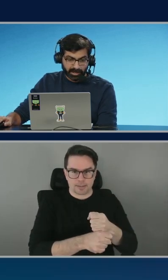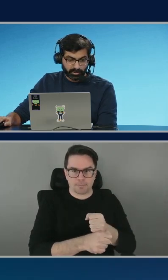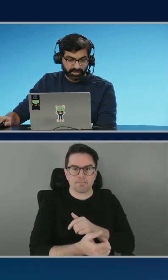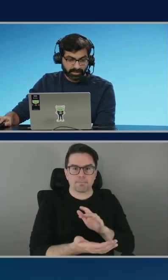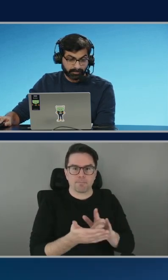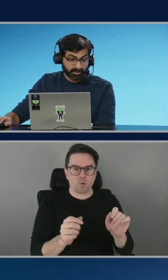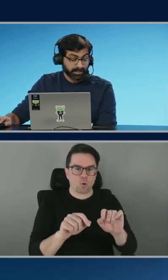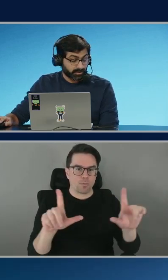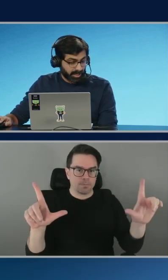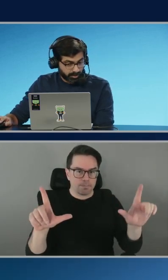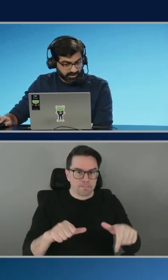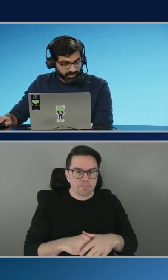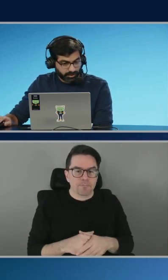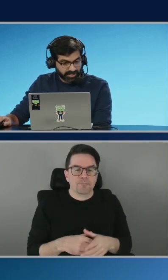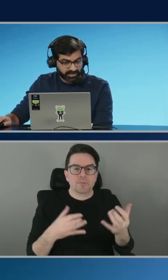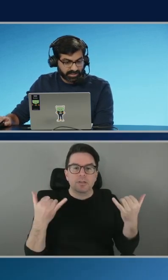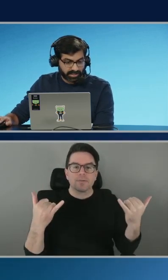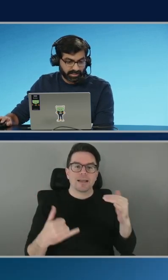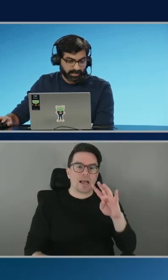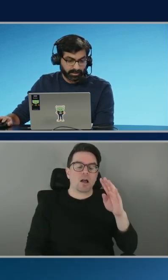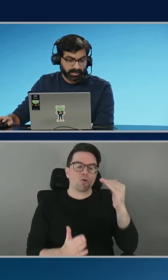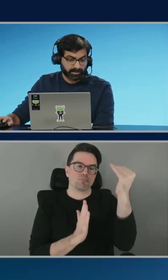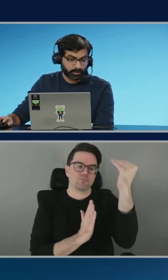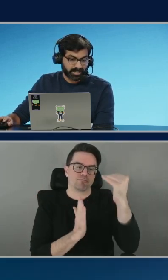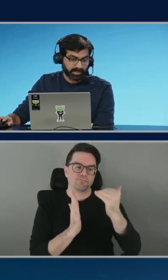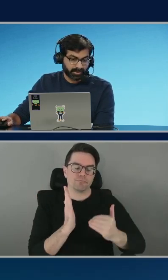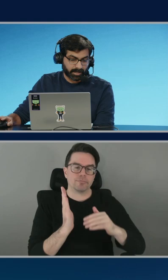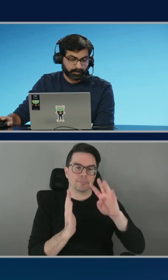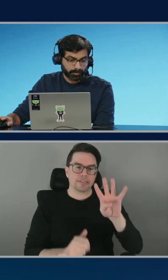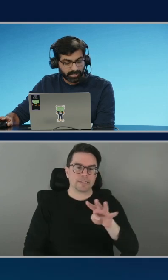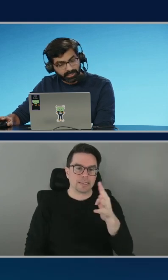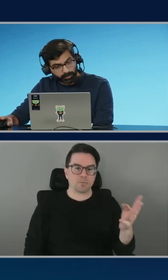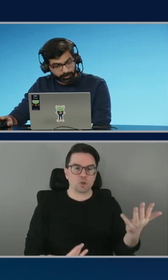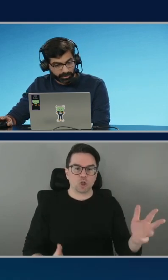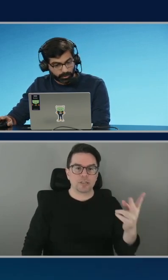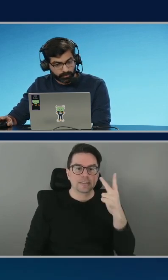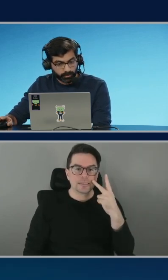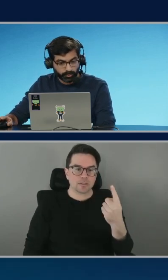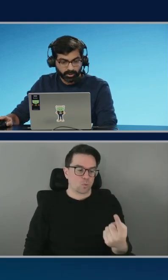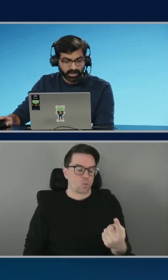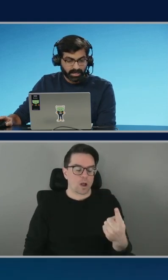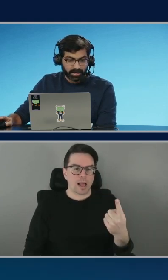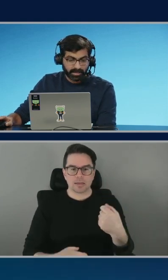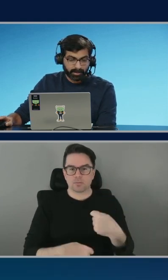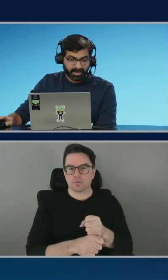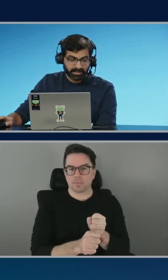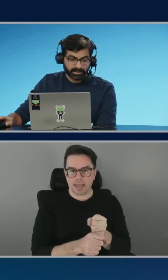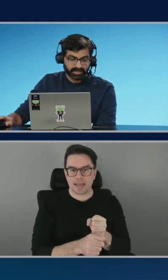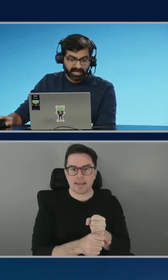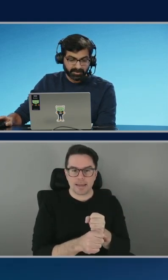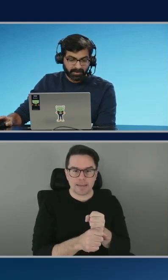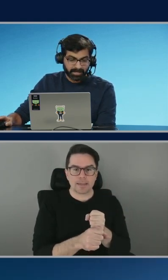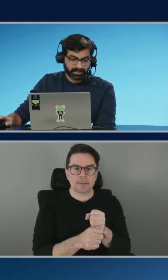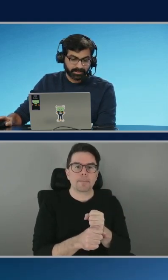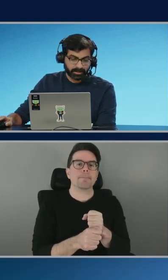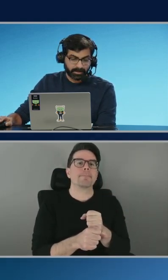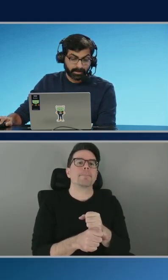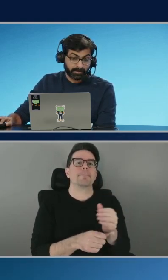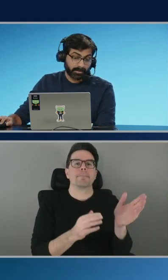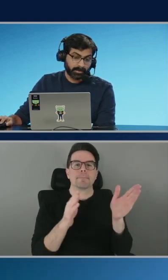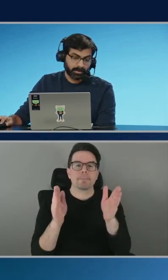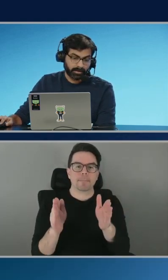is now the list of tables. You can see there's already a table that I've populated, which we'll go through. And then there's a